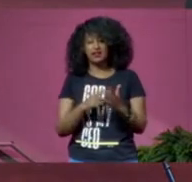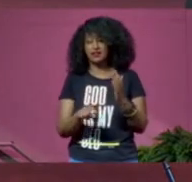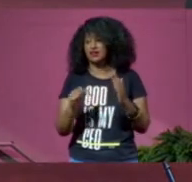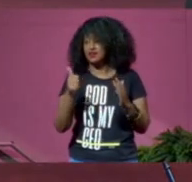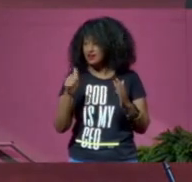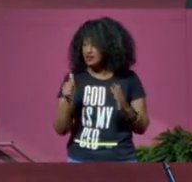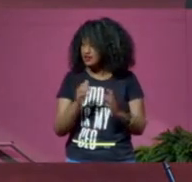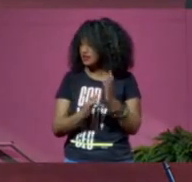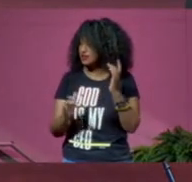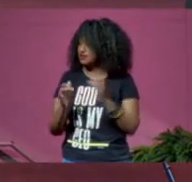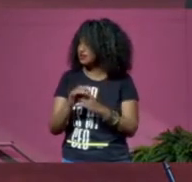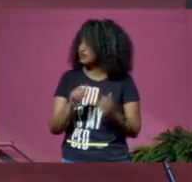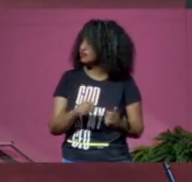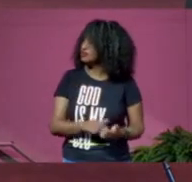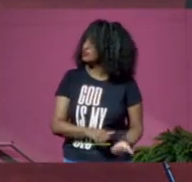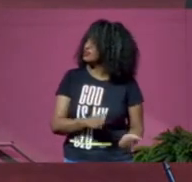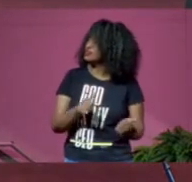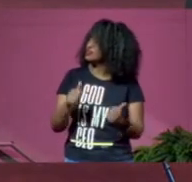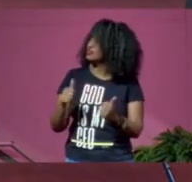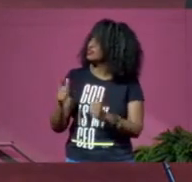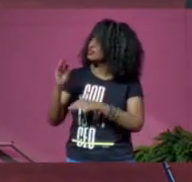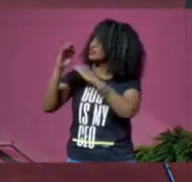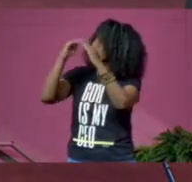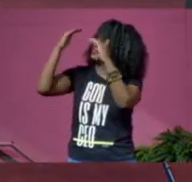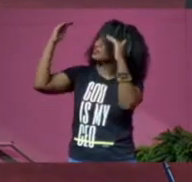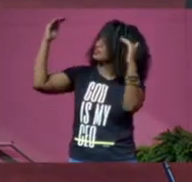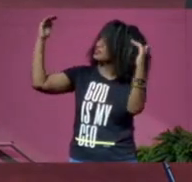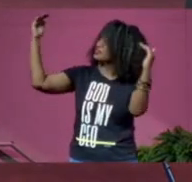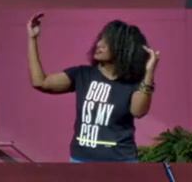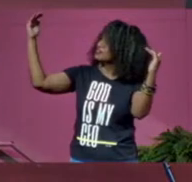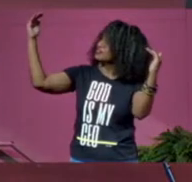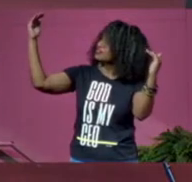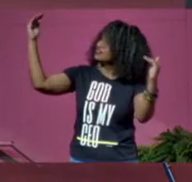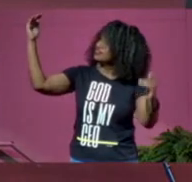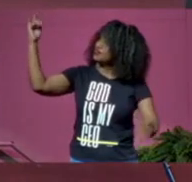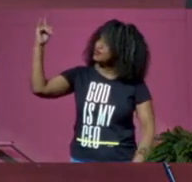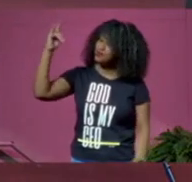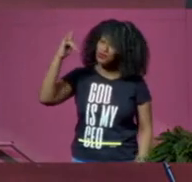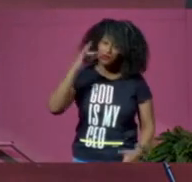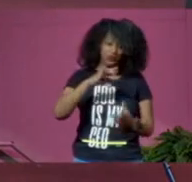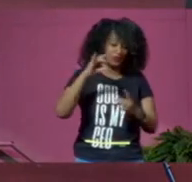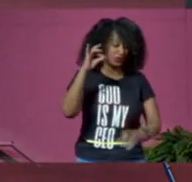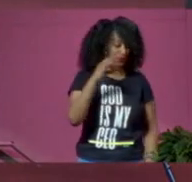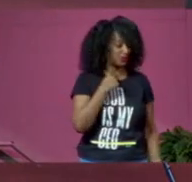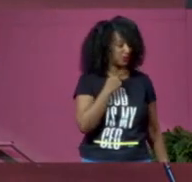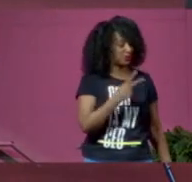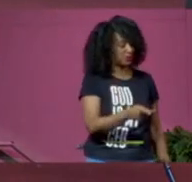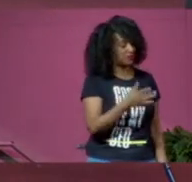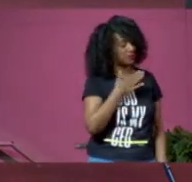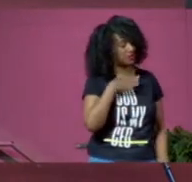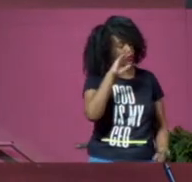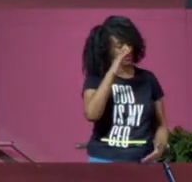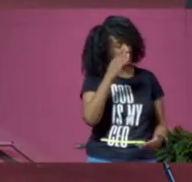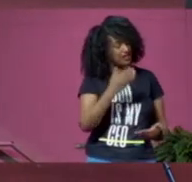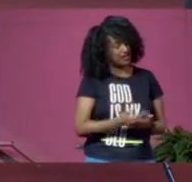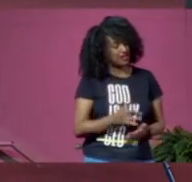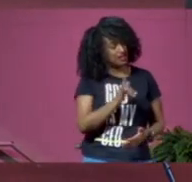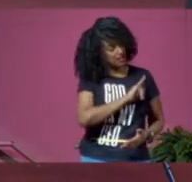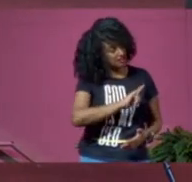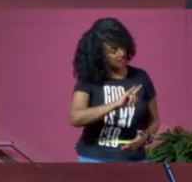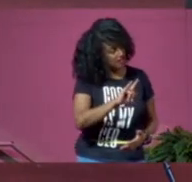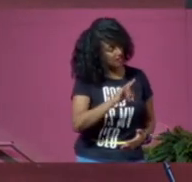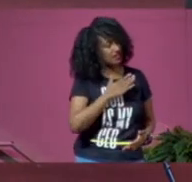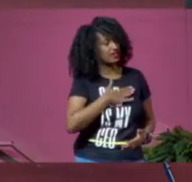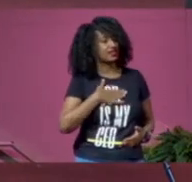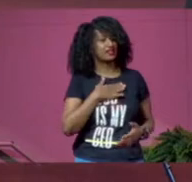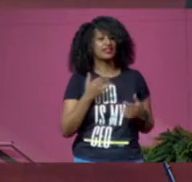coming out of the water, he saw the heavens torn right, and a voice came from heaven saying, you're my son, whom I love and with whom I'm well pleased.